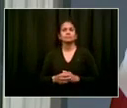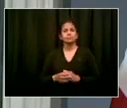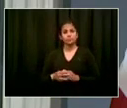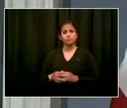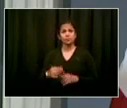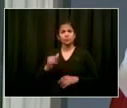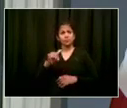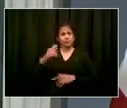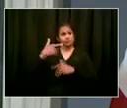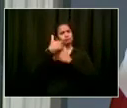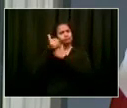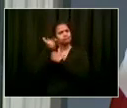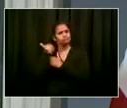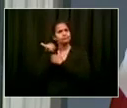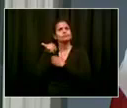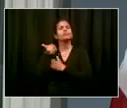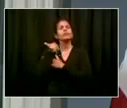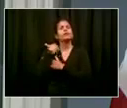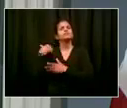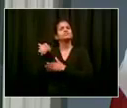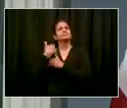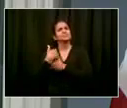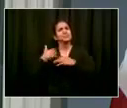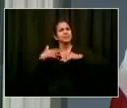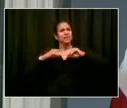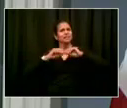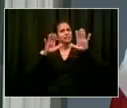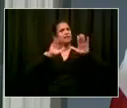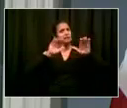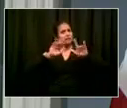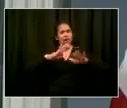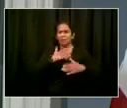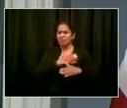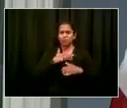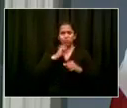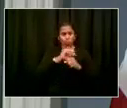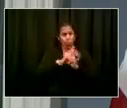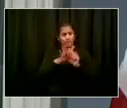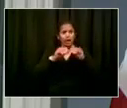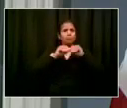comes back to distancing, mask wearing, hand